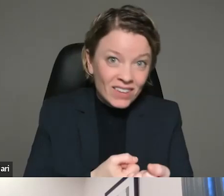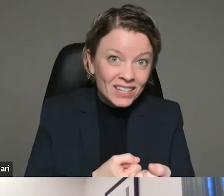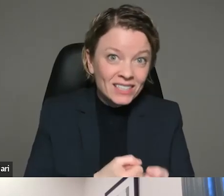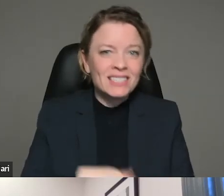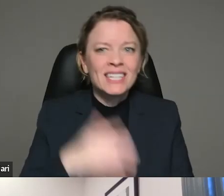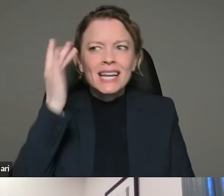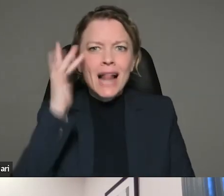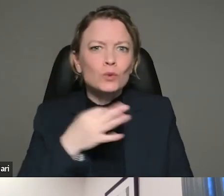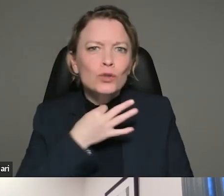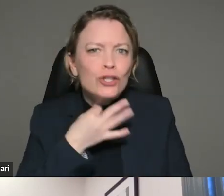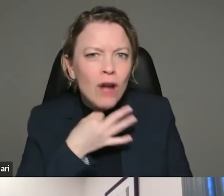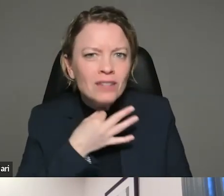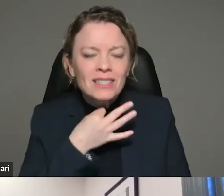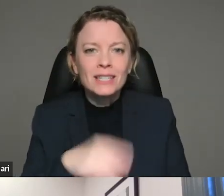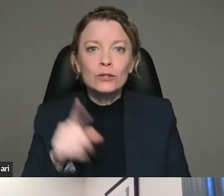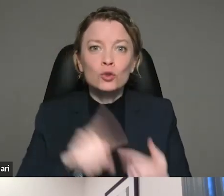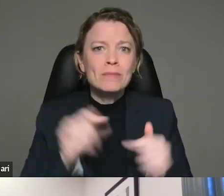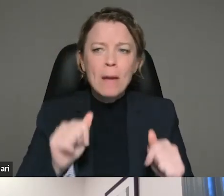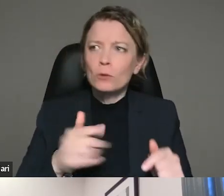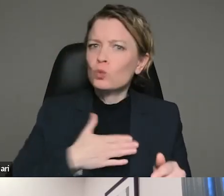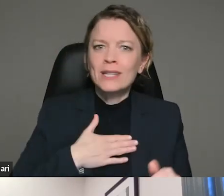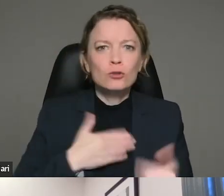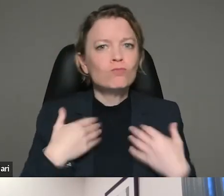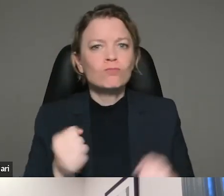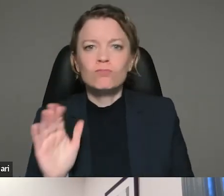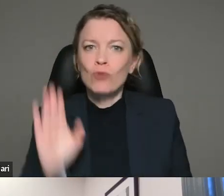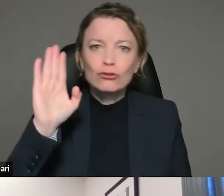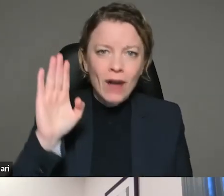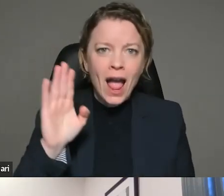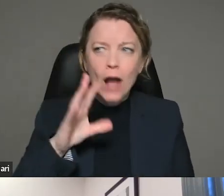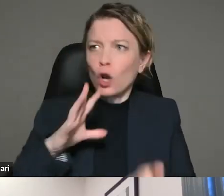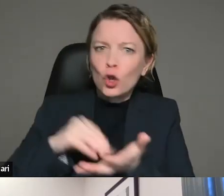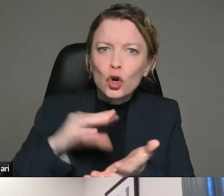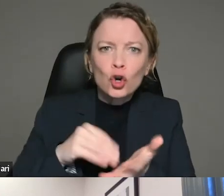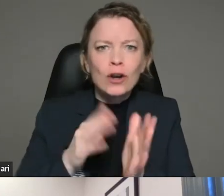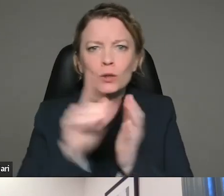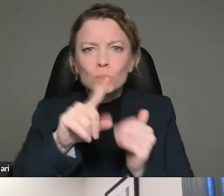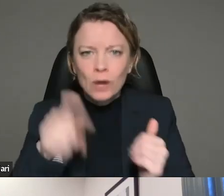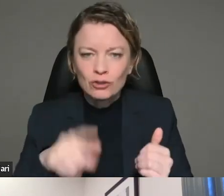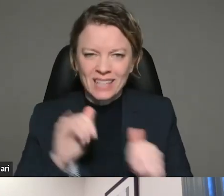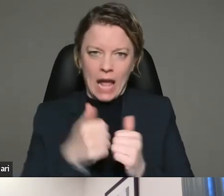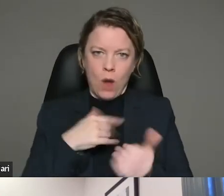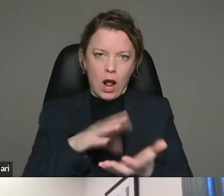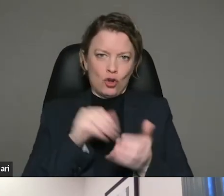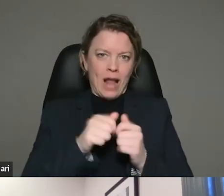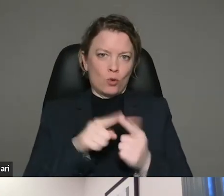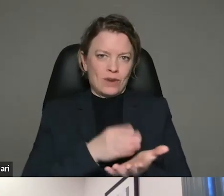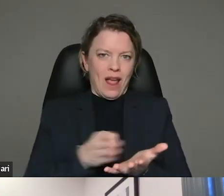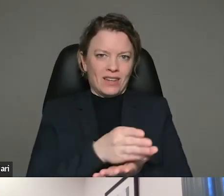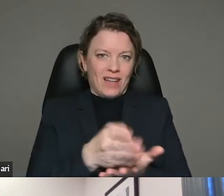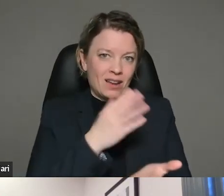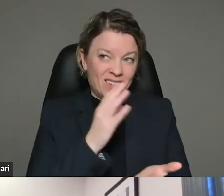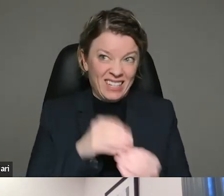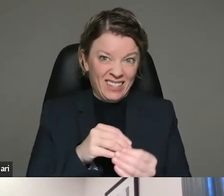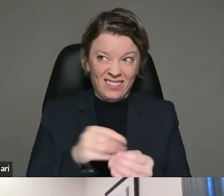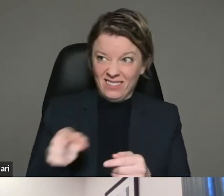raise your hand, to learn, to me is the best way that I knew how to navigate an increasingly complex financial